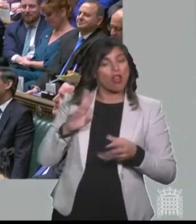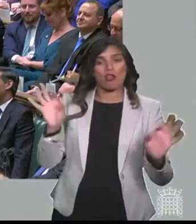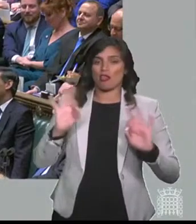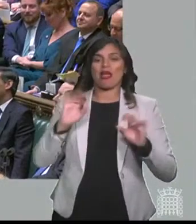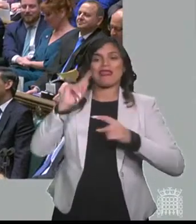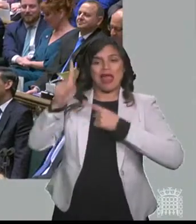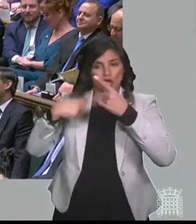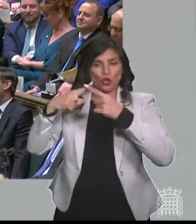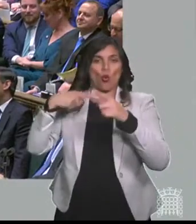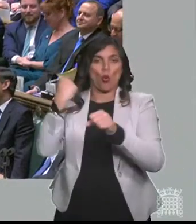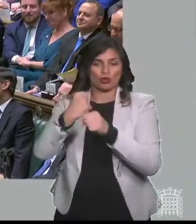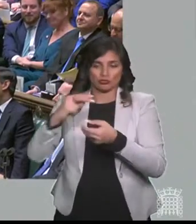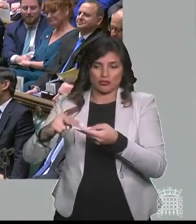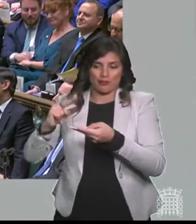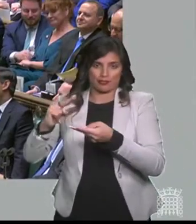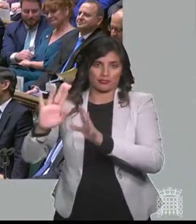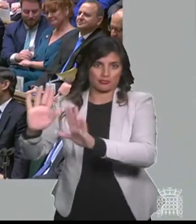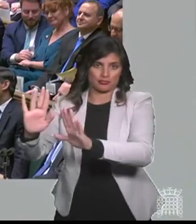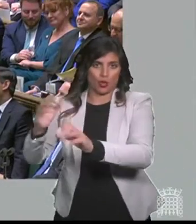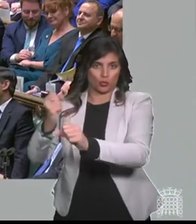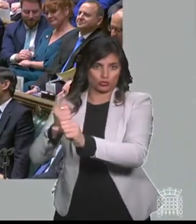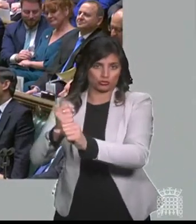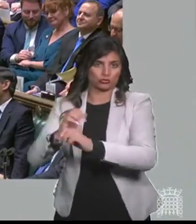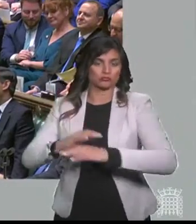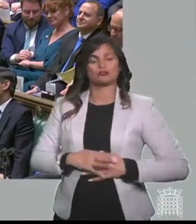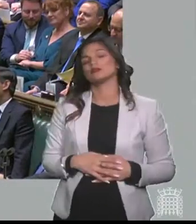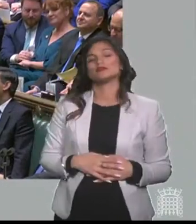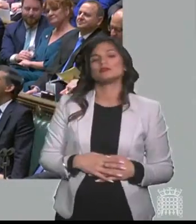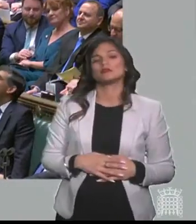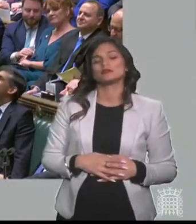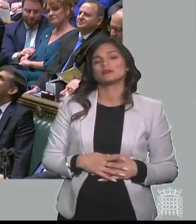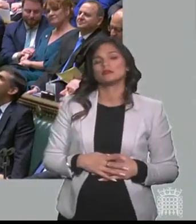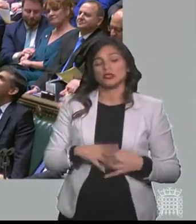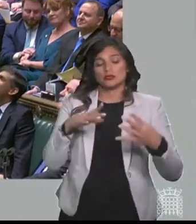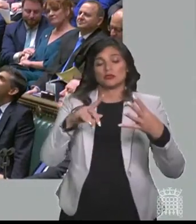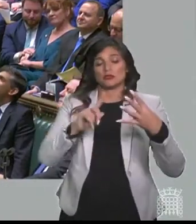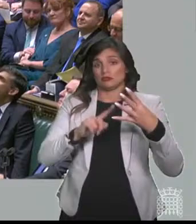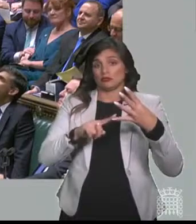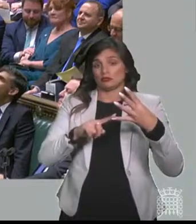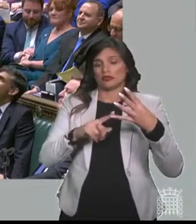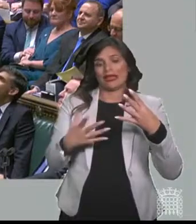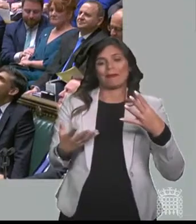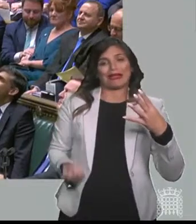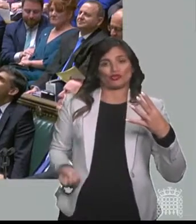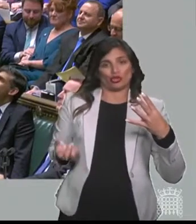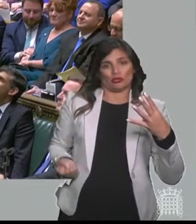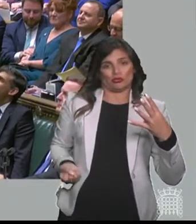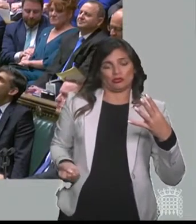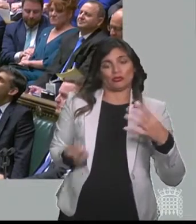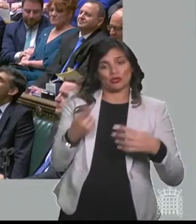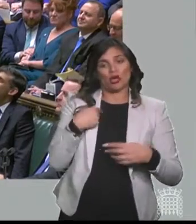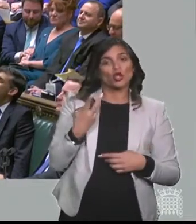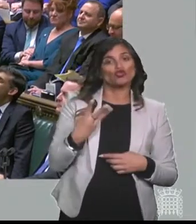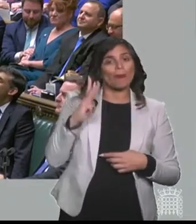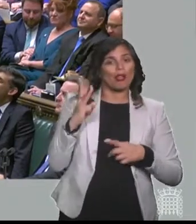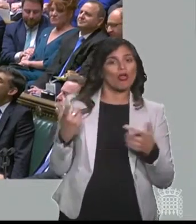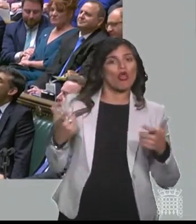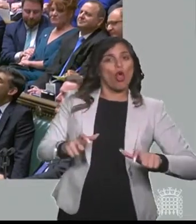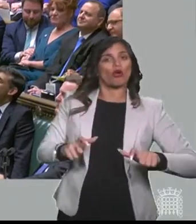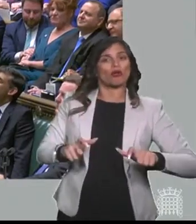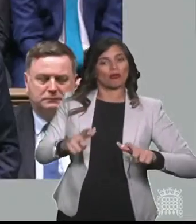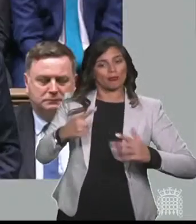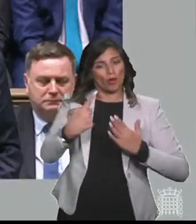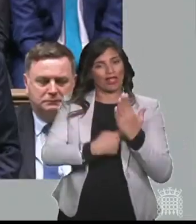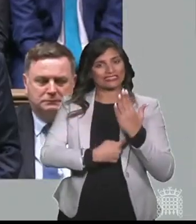Finally, pensioners. The triple lock has helped lift 250,000 older people out of